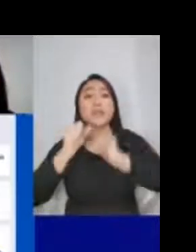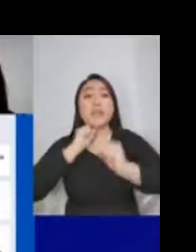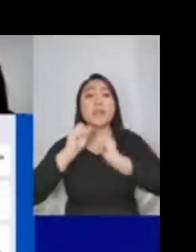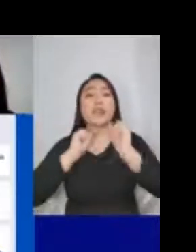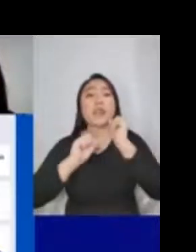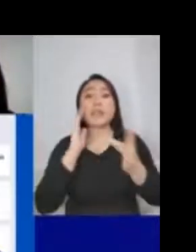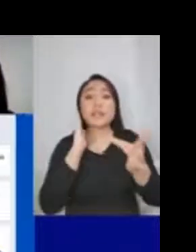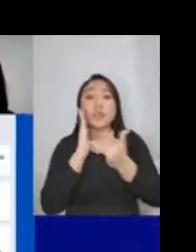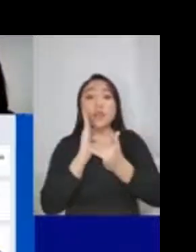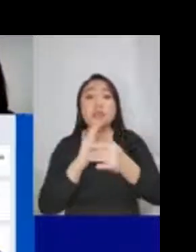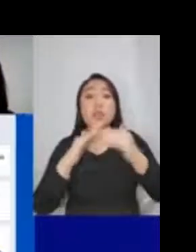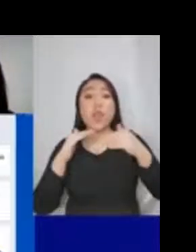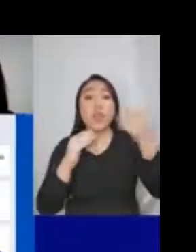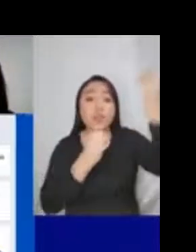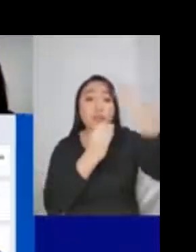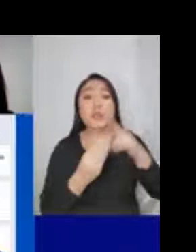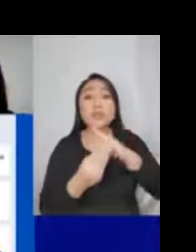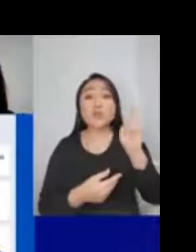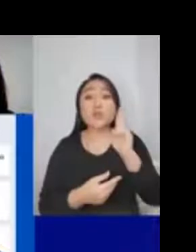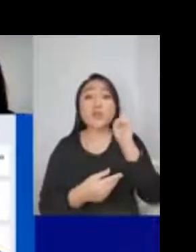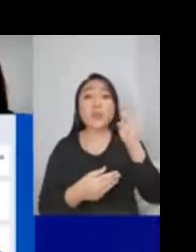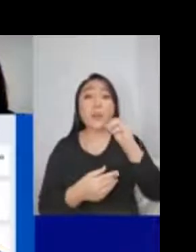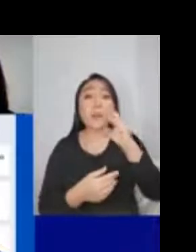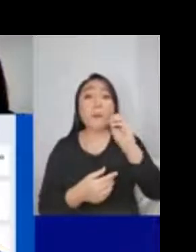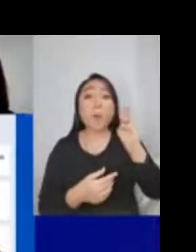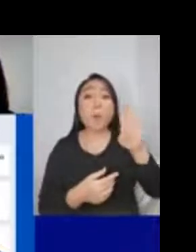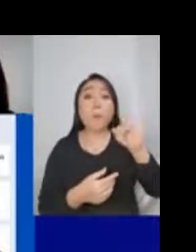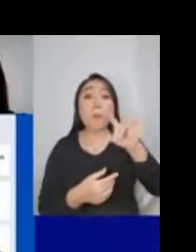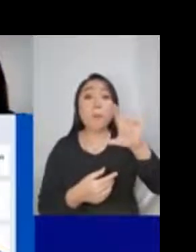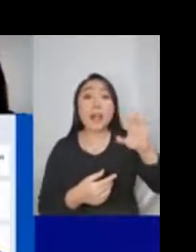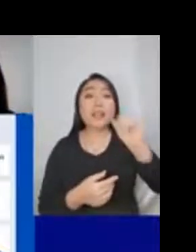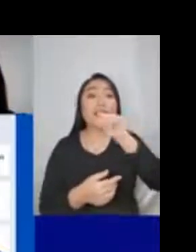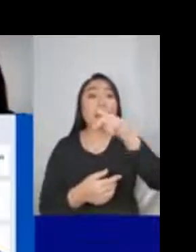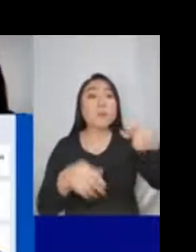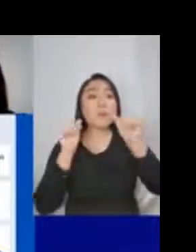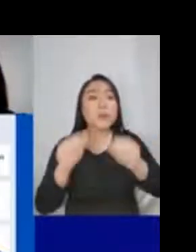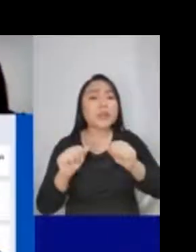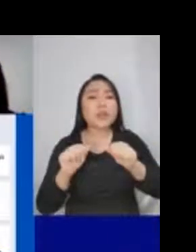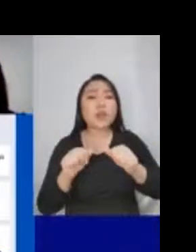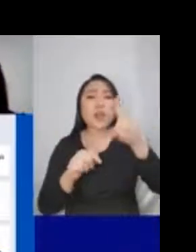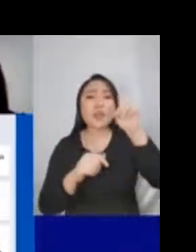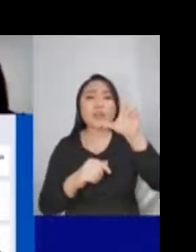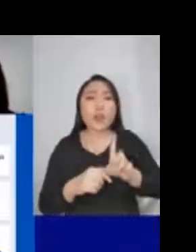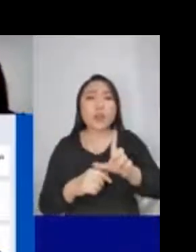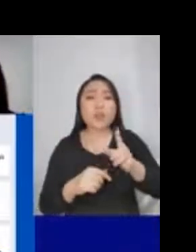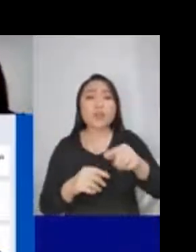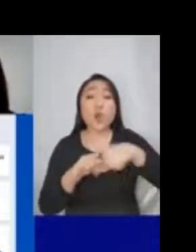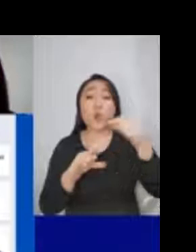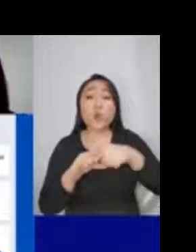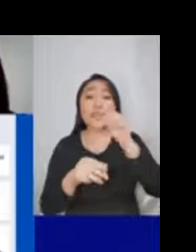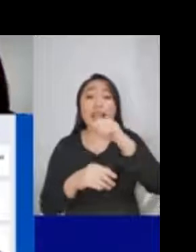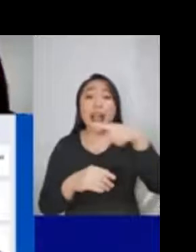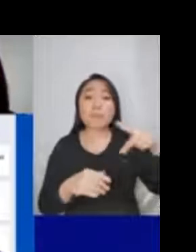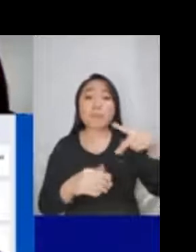for updates on DOST programs, activities, and initiatives. Another good news, these are all free